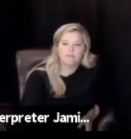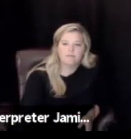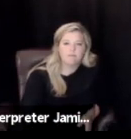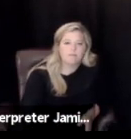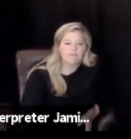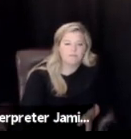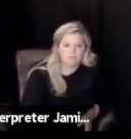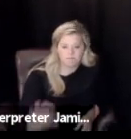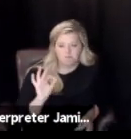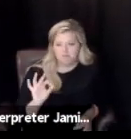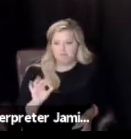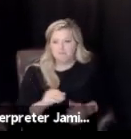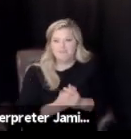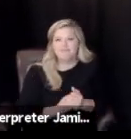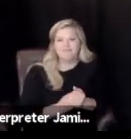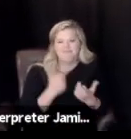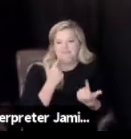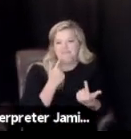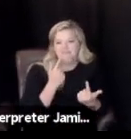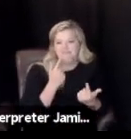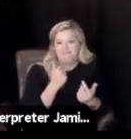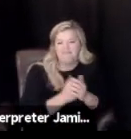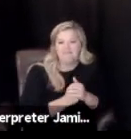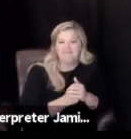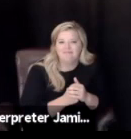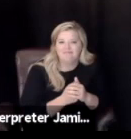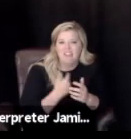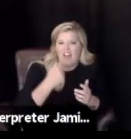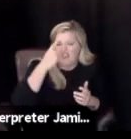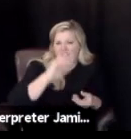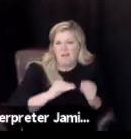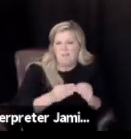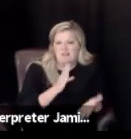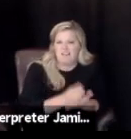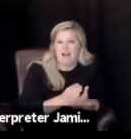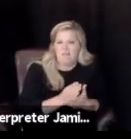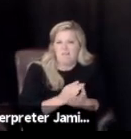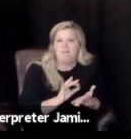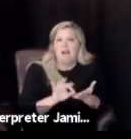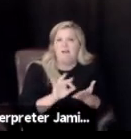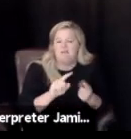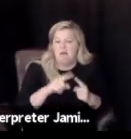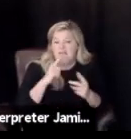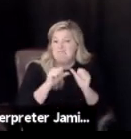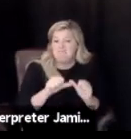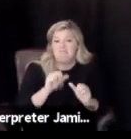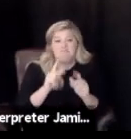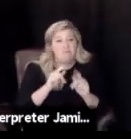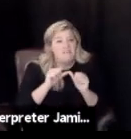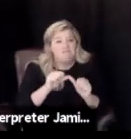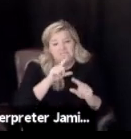All right, look, for a second, it looked like the numbers stopped, but they're continuing to go.